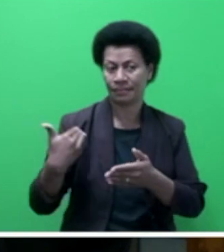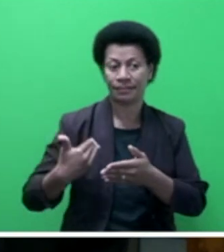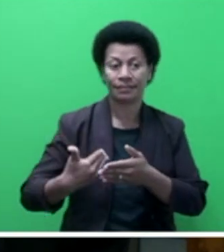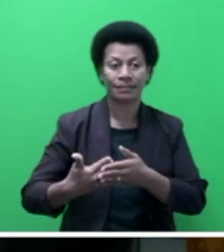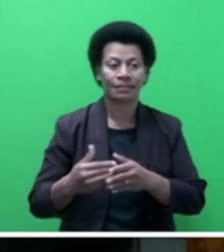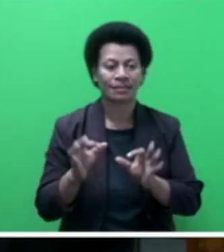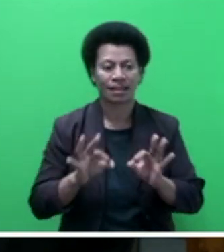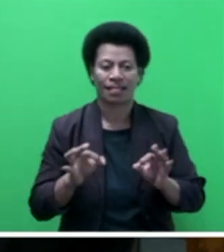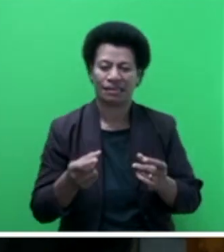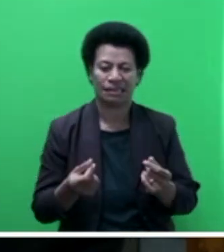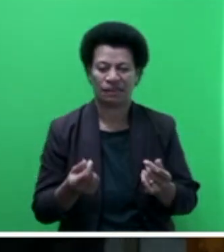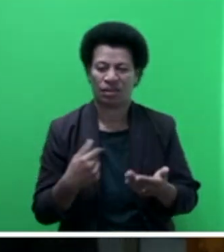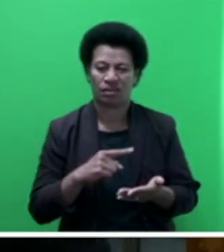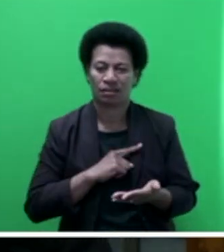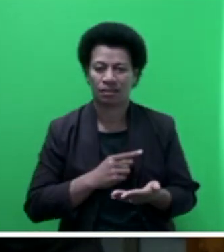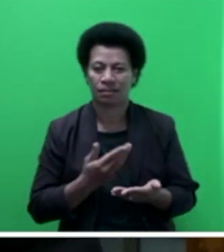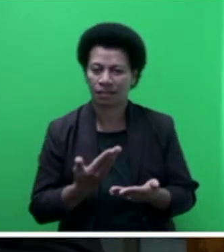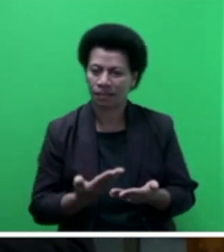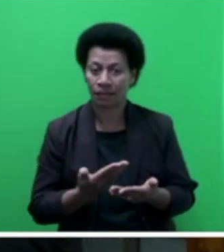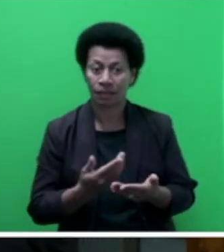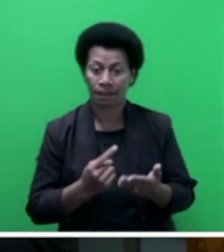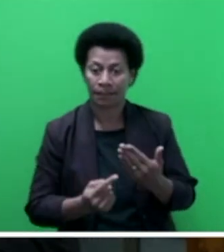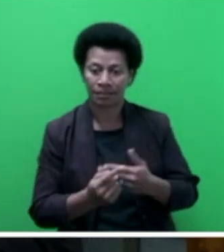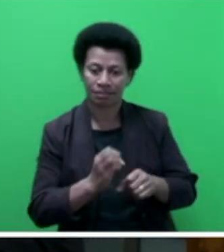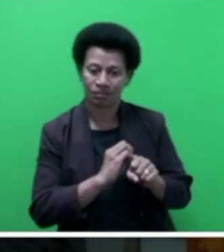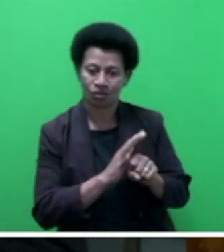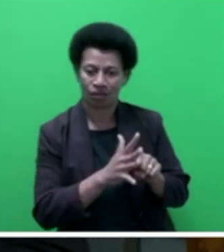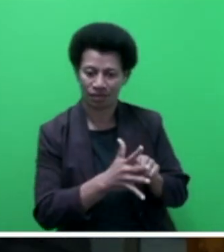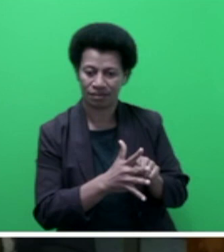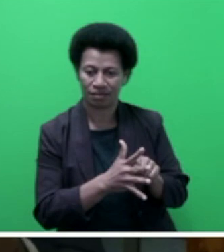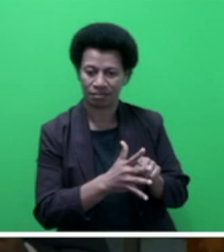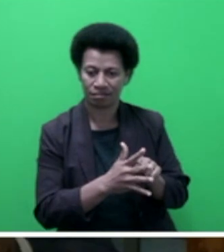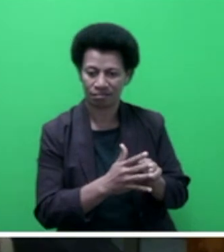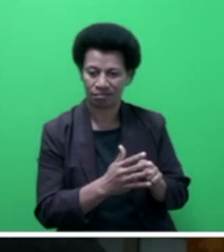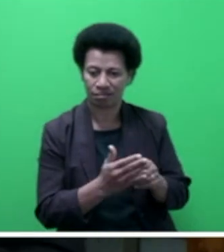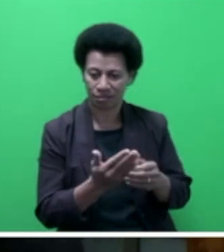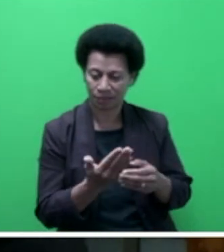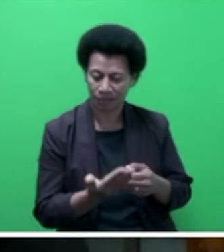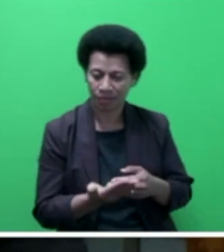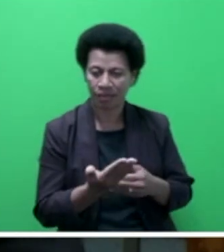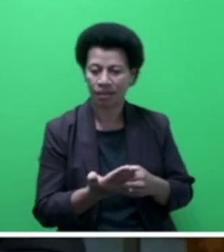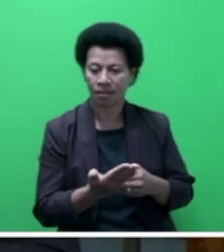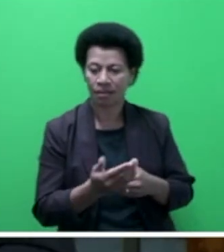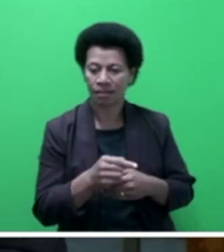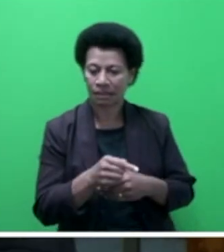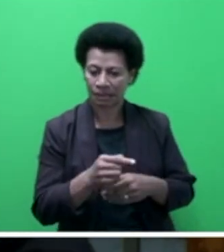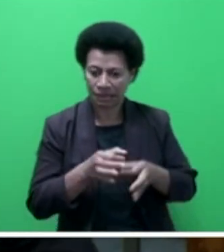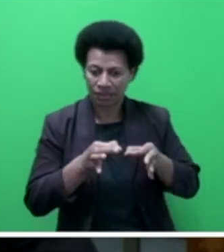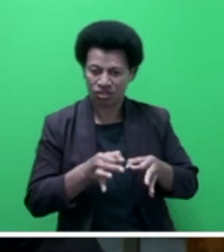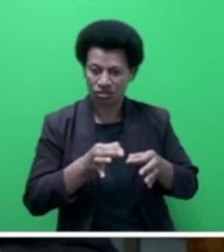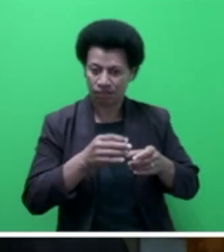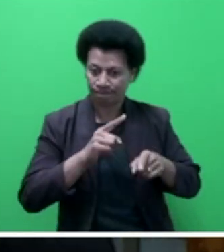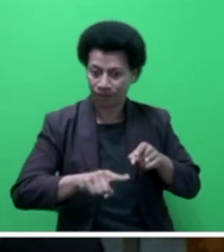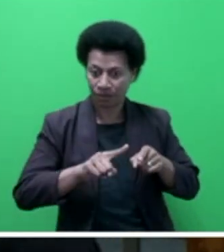parliamentarians, and it was obviously because of the unprecedented situation we are faced with. A situation that demanded quick decisions,